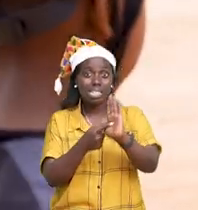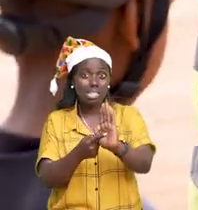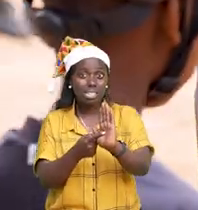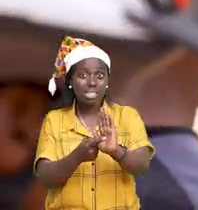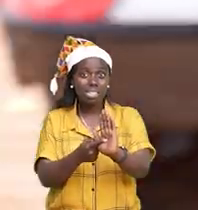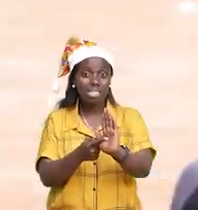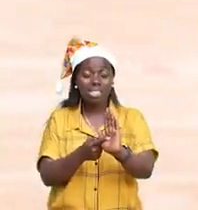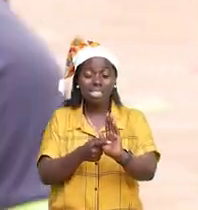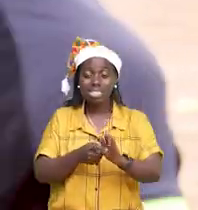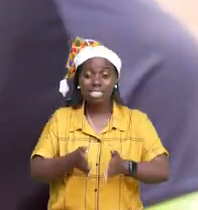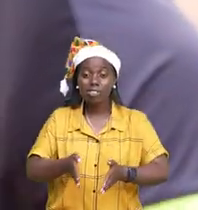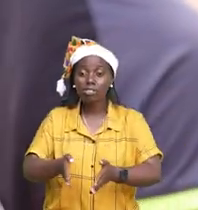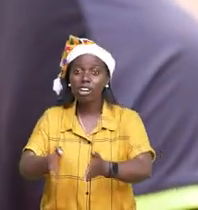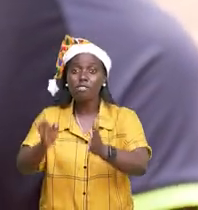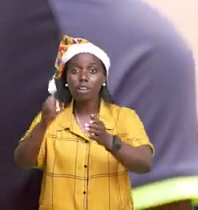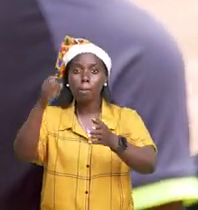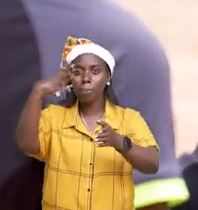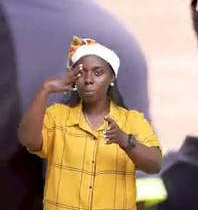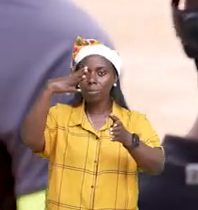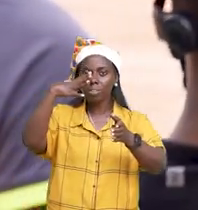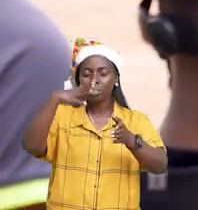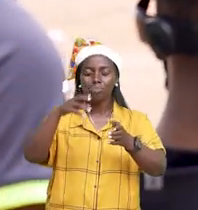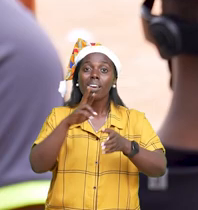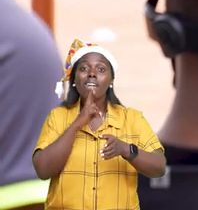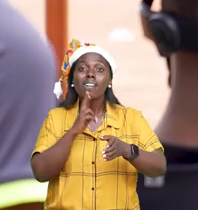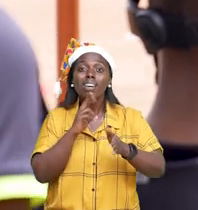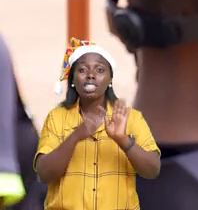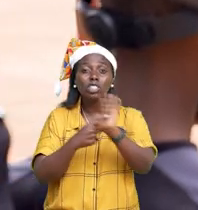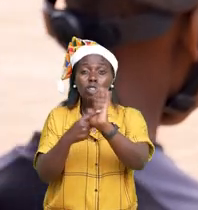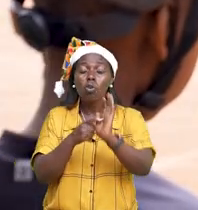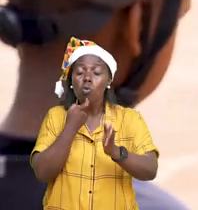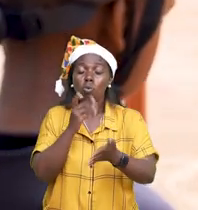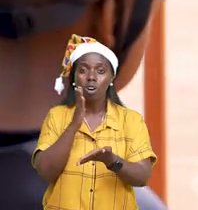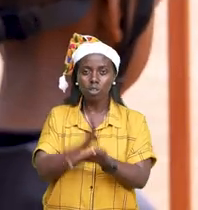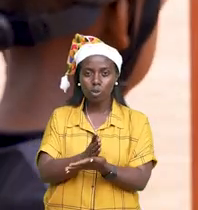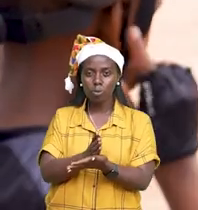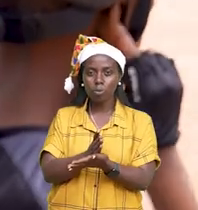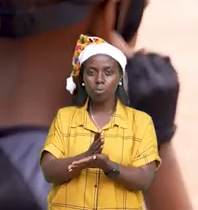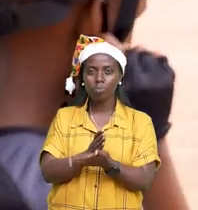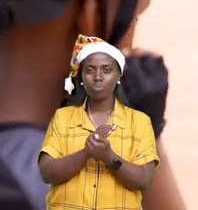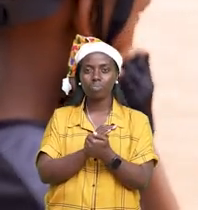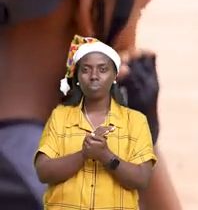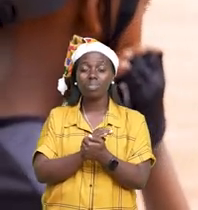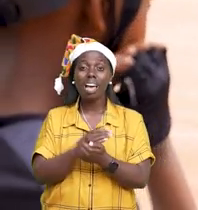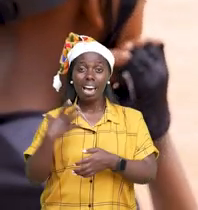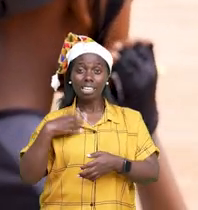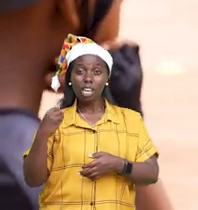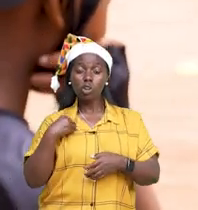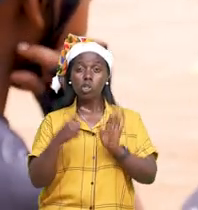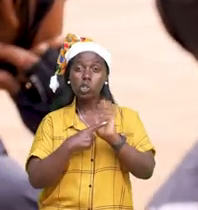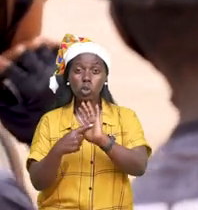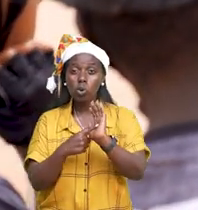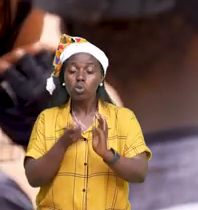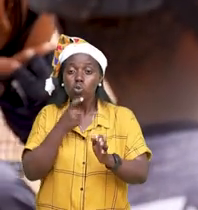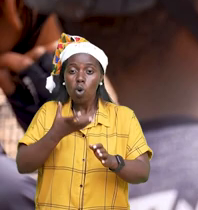This is the traffic light. Red shows you have to stop. Yellow